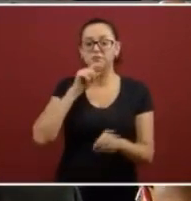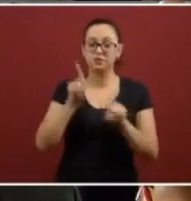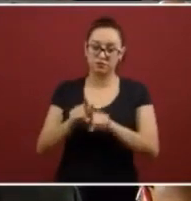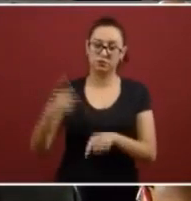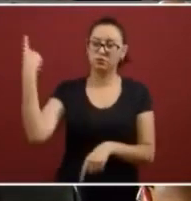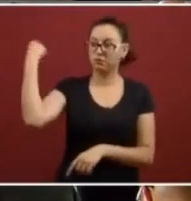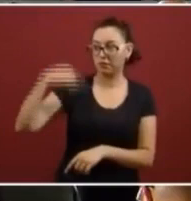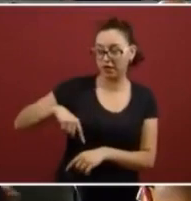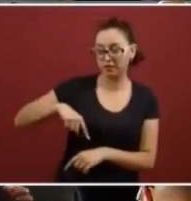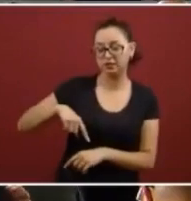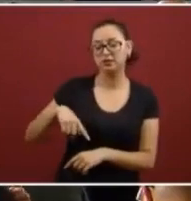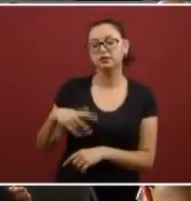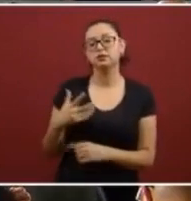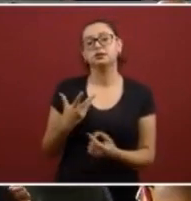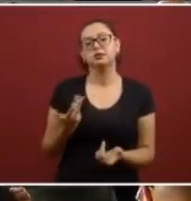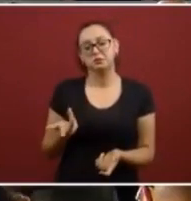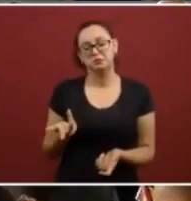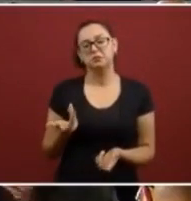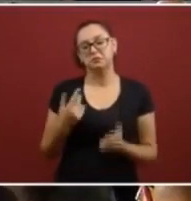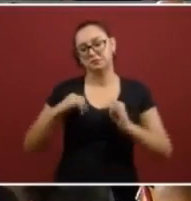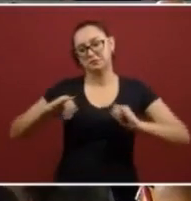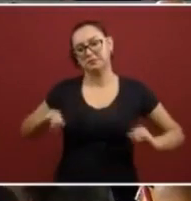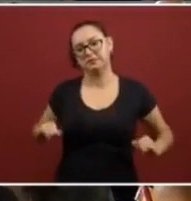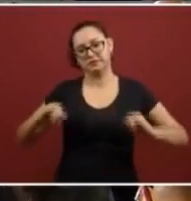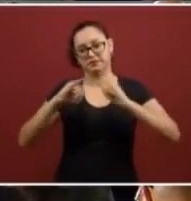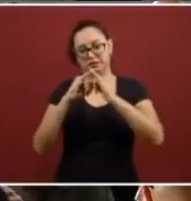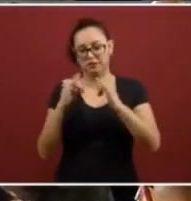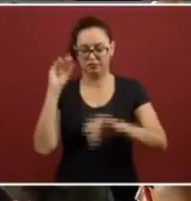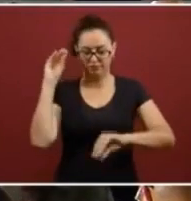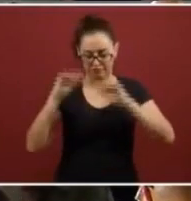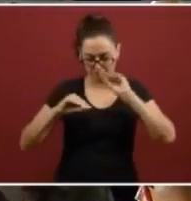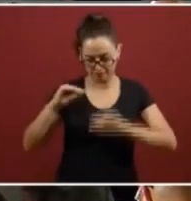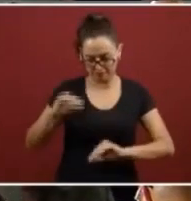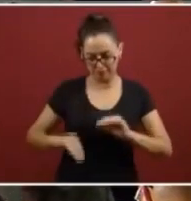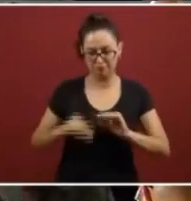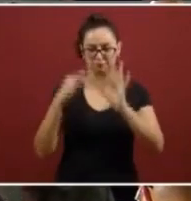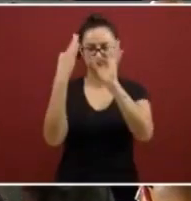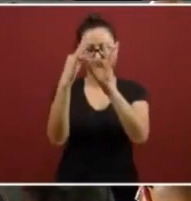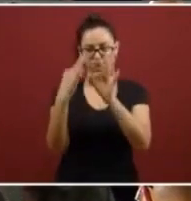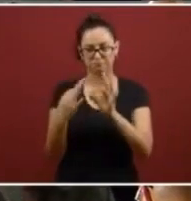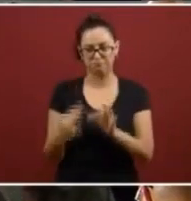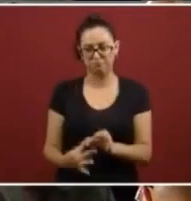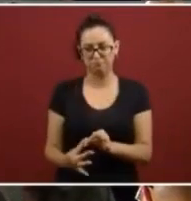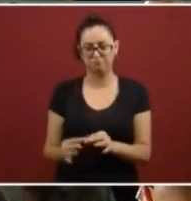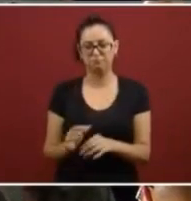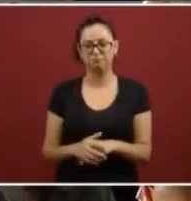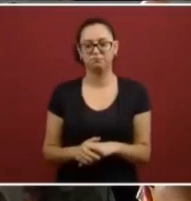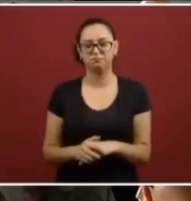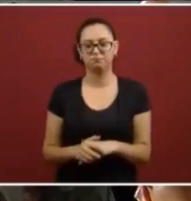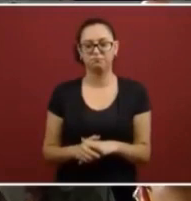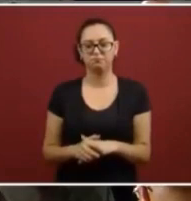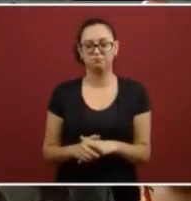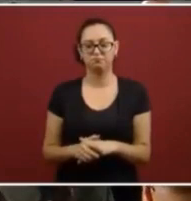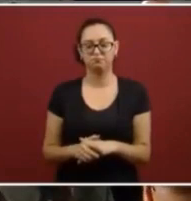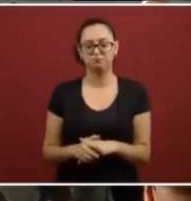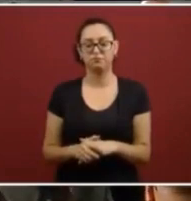puntual y la cual el They instituto plan on doing ya it elaborando punctually, just y as cumpliendo sus recommended, instrucciones. and Finalmente, following the comentarles que, instructions bueno, of the para